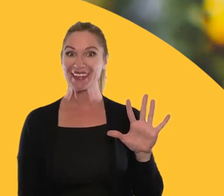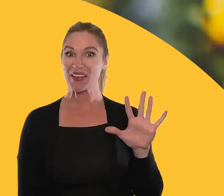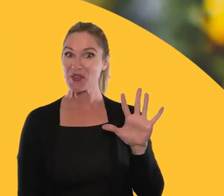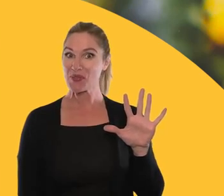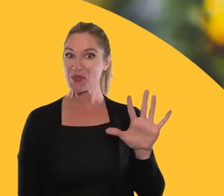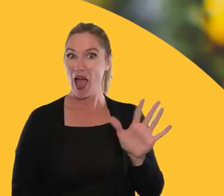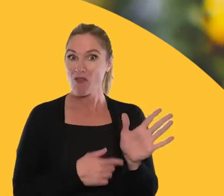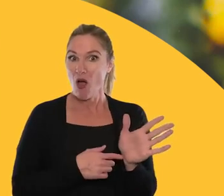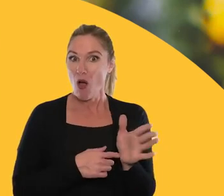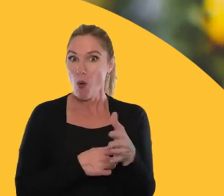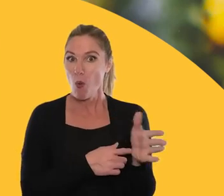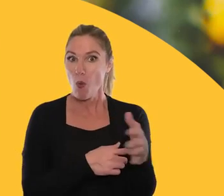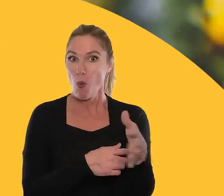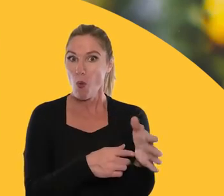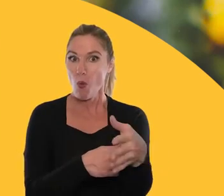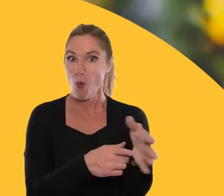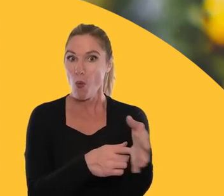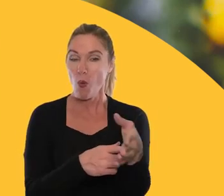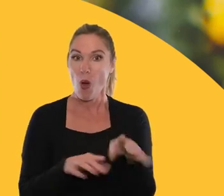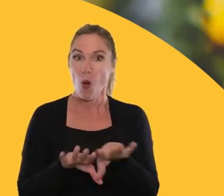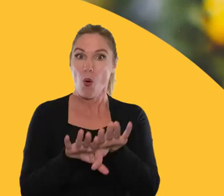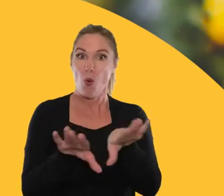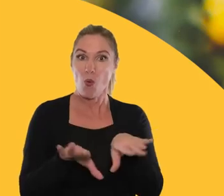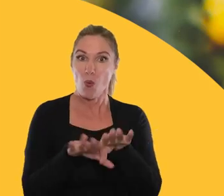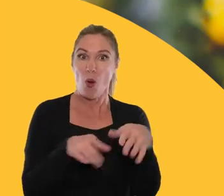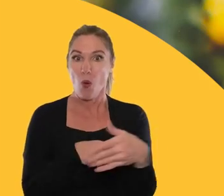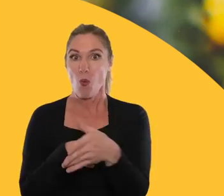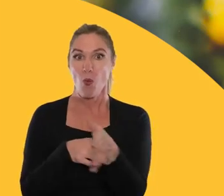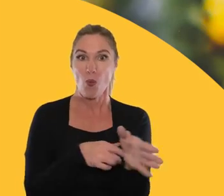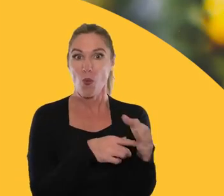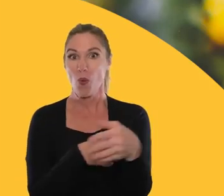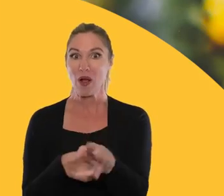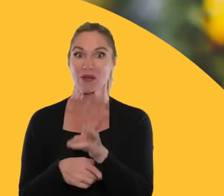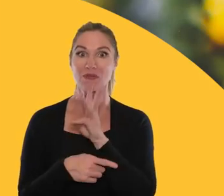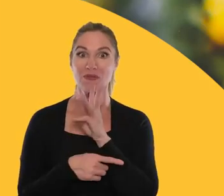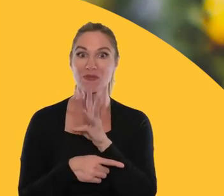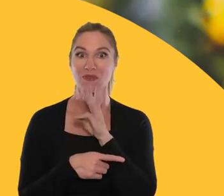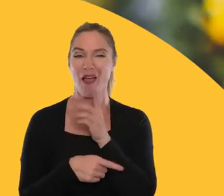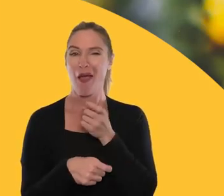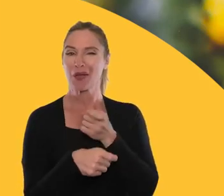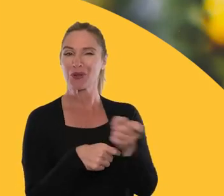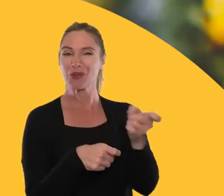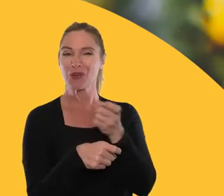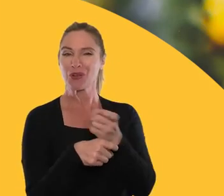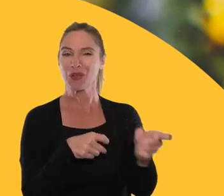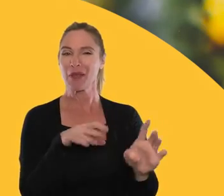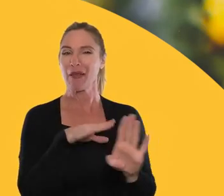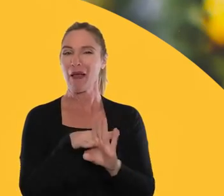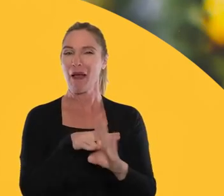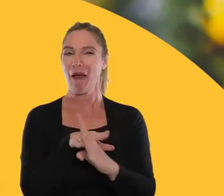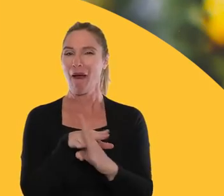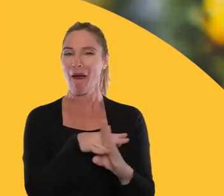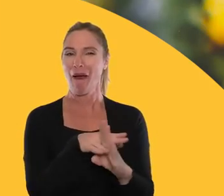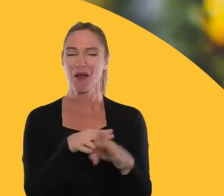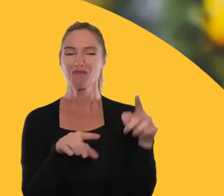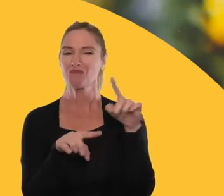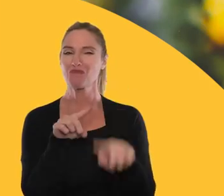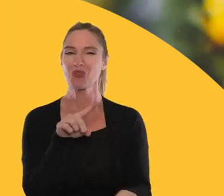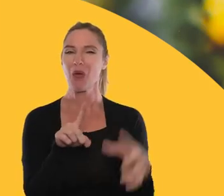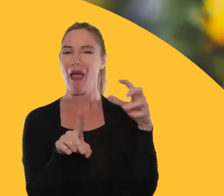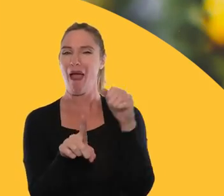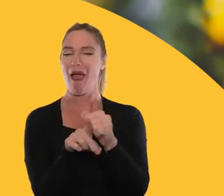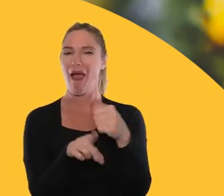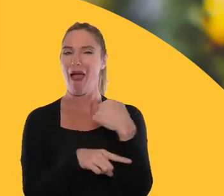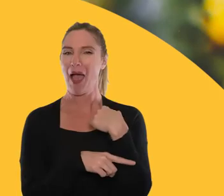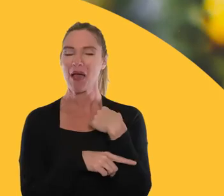1, 2, 3, 4, 5. 5 little fish swimming in the sea, teasing Mr. Shark, "You